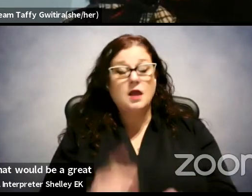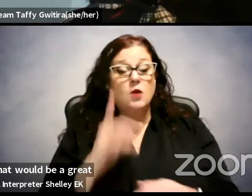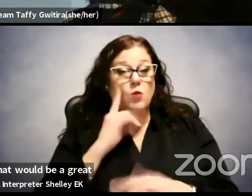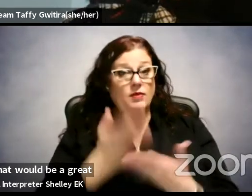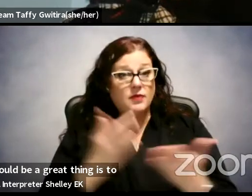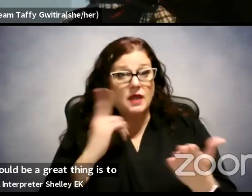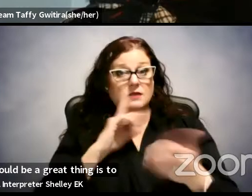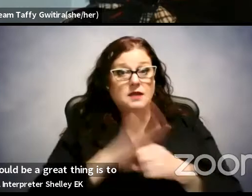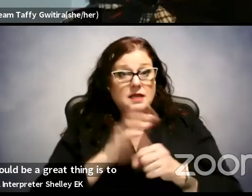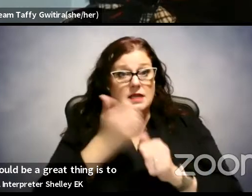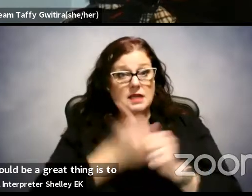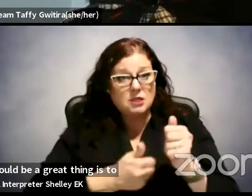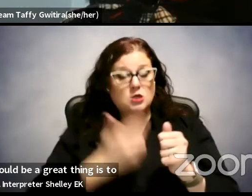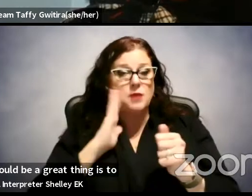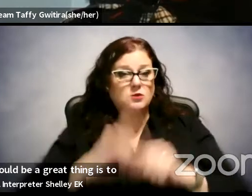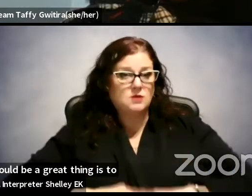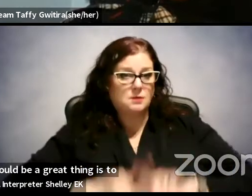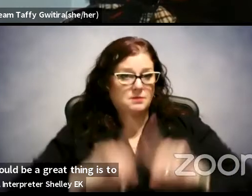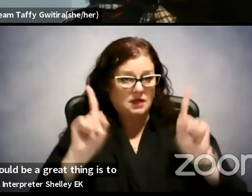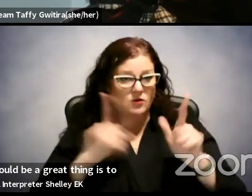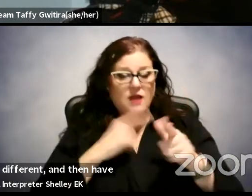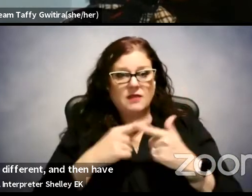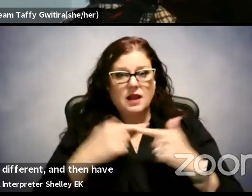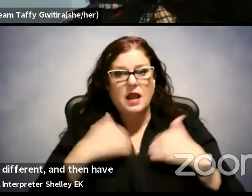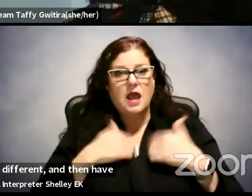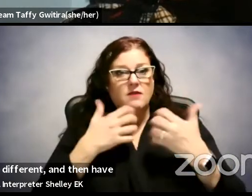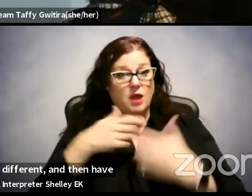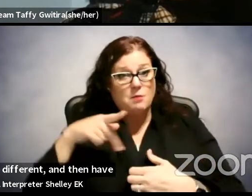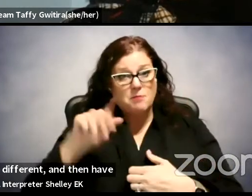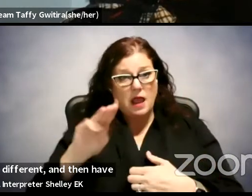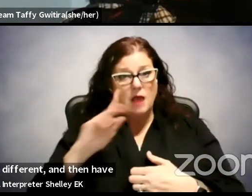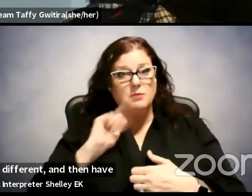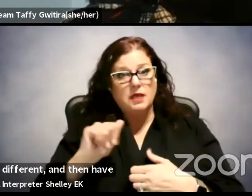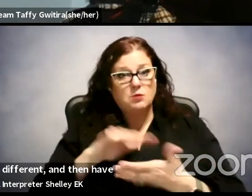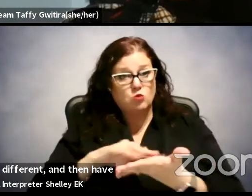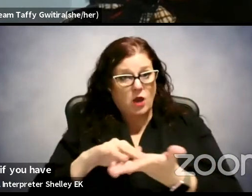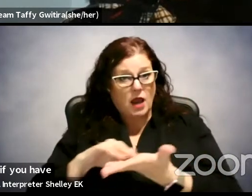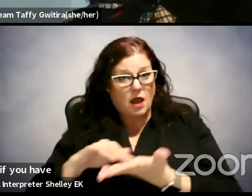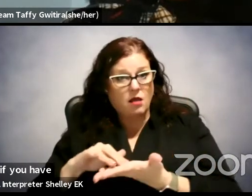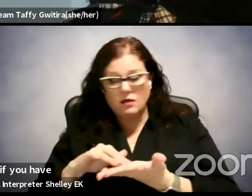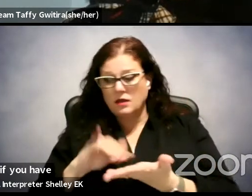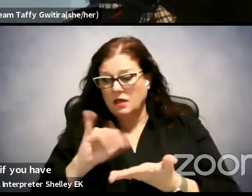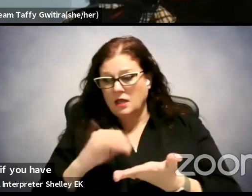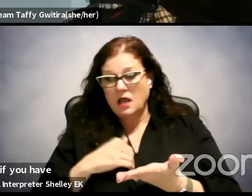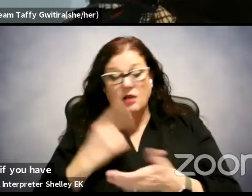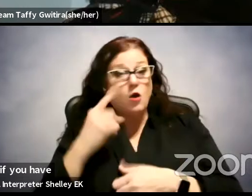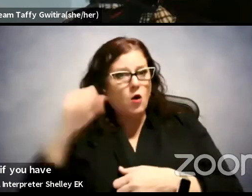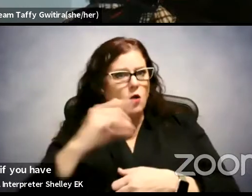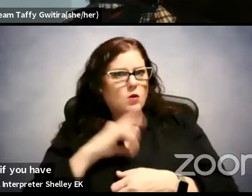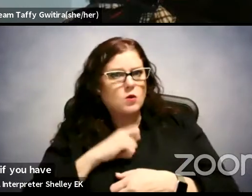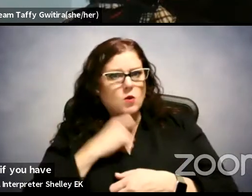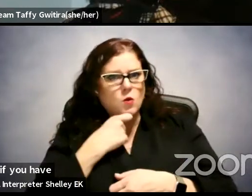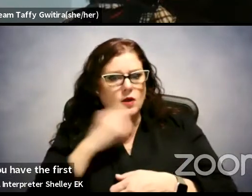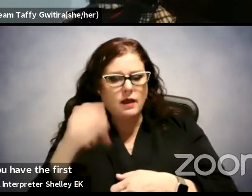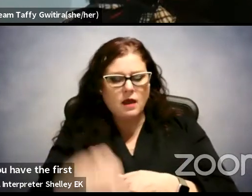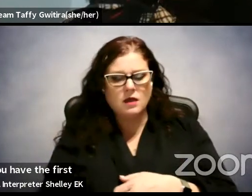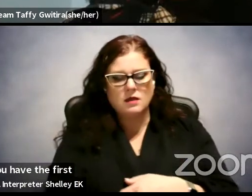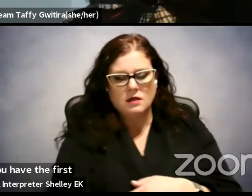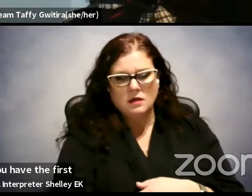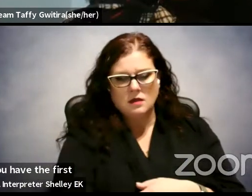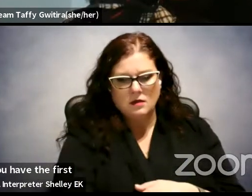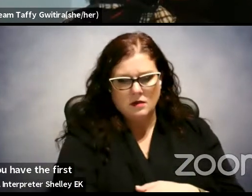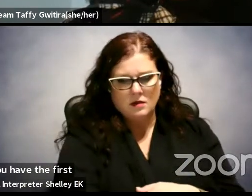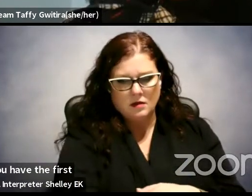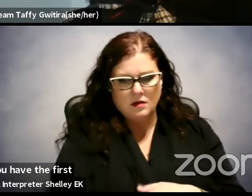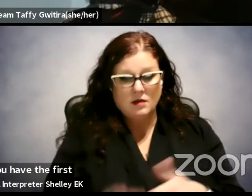bed to something different and then have a map in Braille. So if you have the first bed, the first bed you come